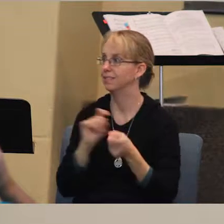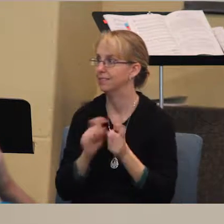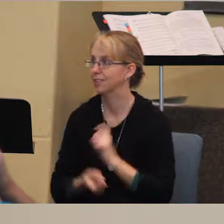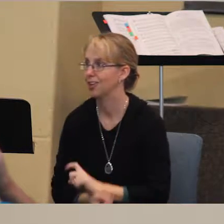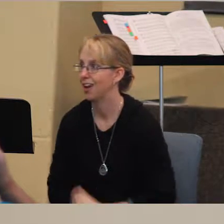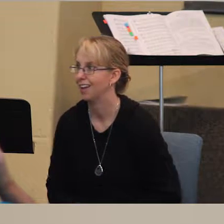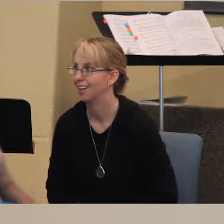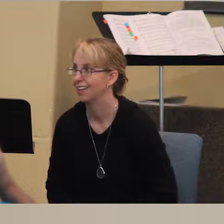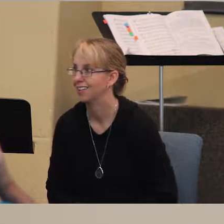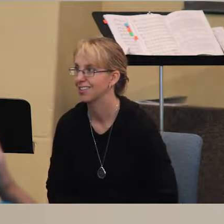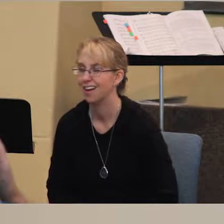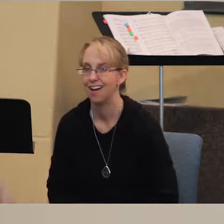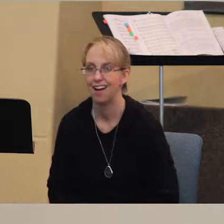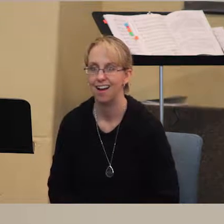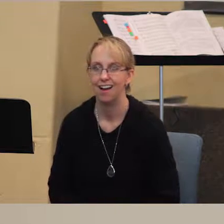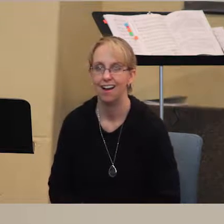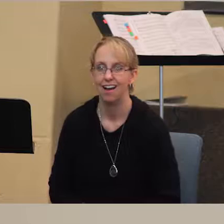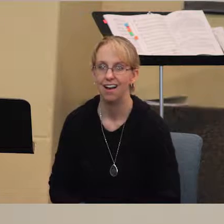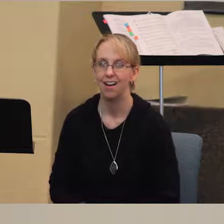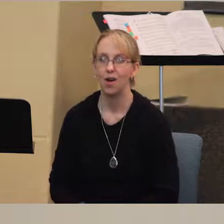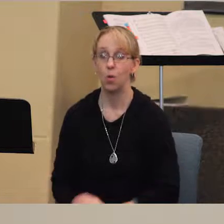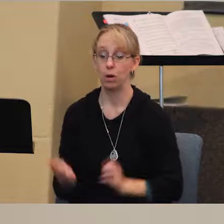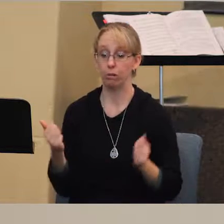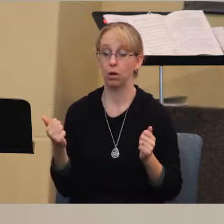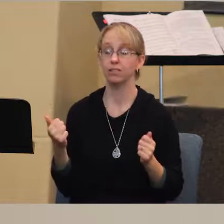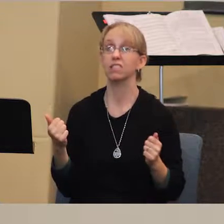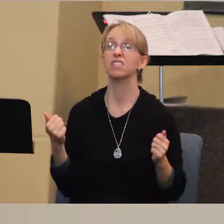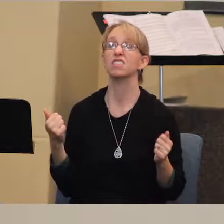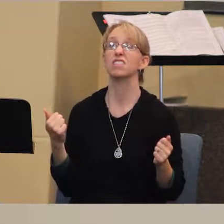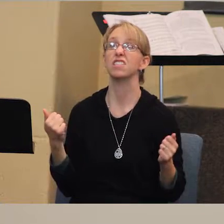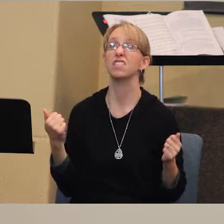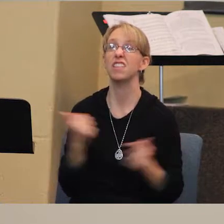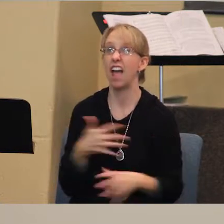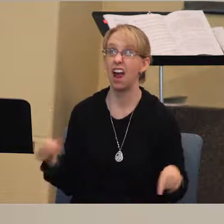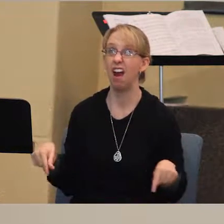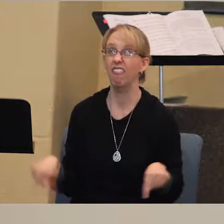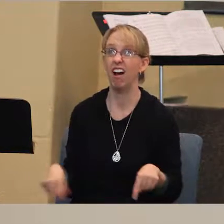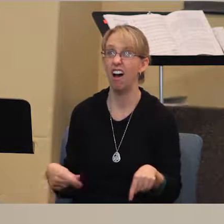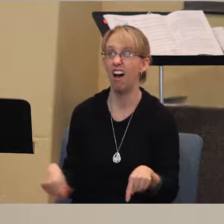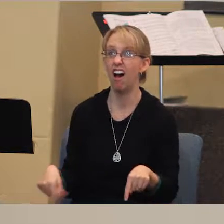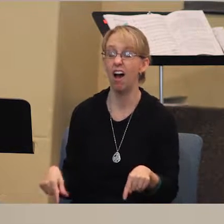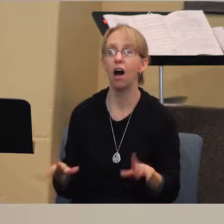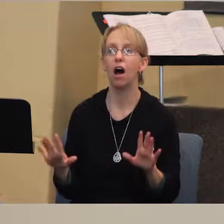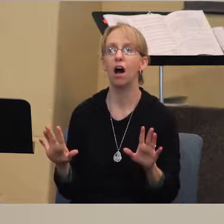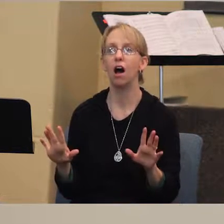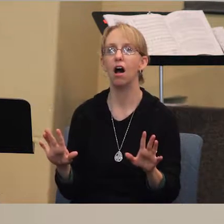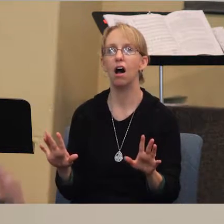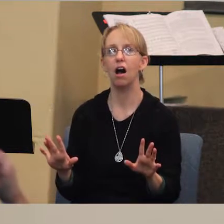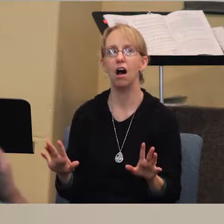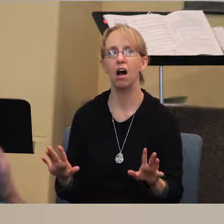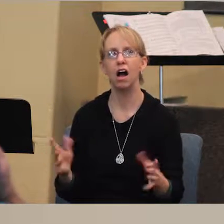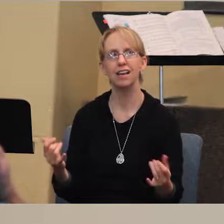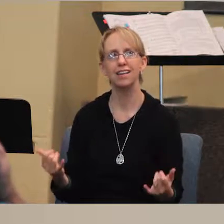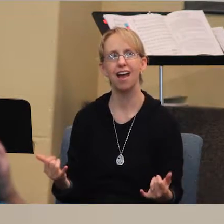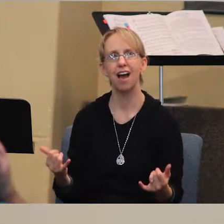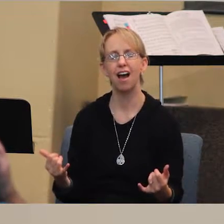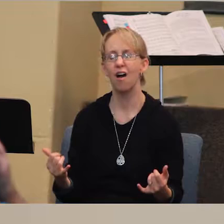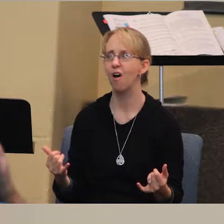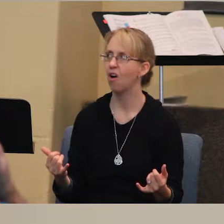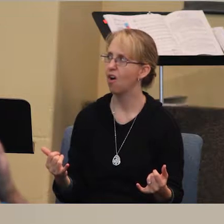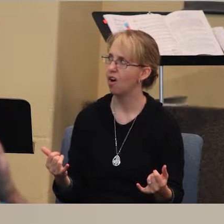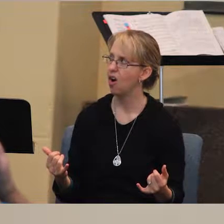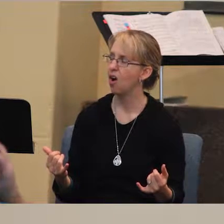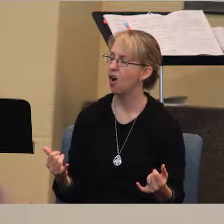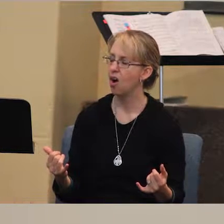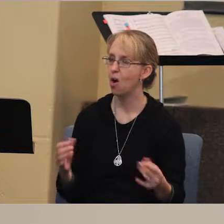change." We were terrified, we were frightened, we were terribly frightened. But now things are just a little